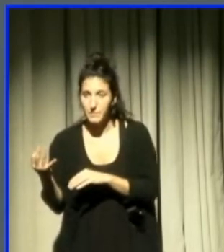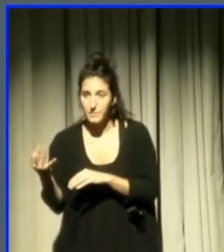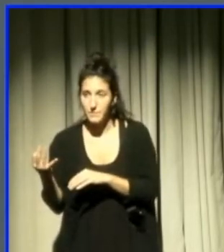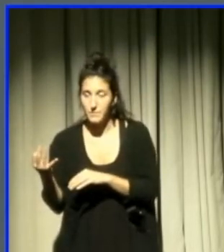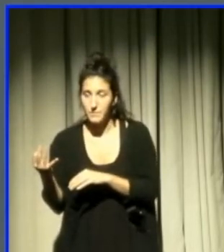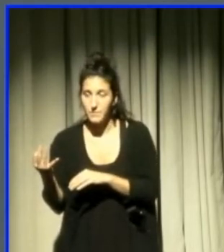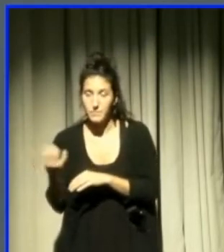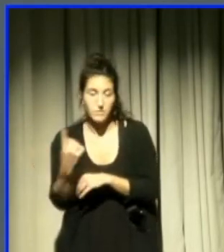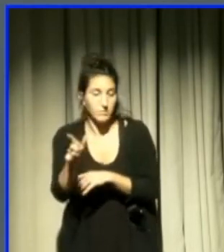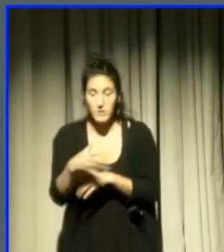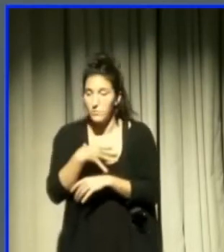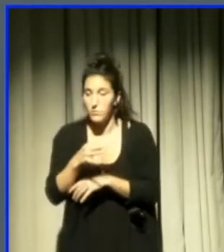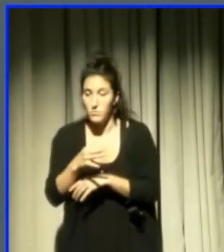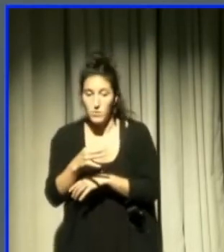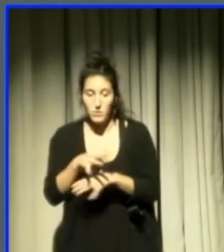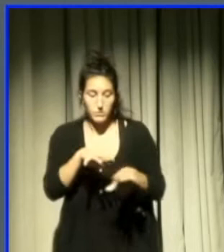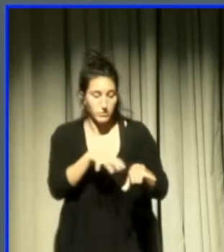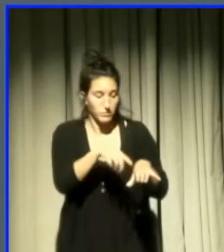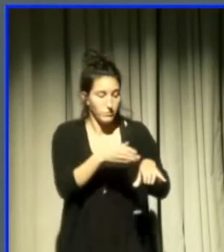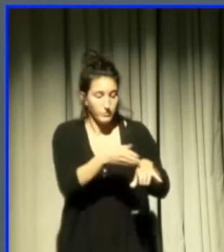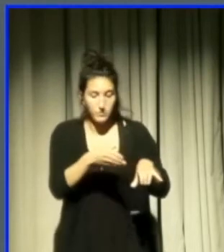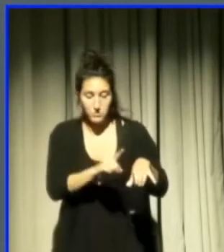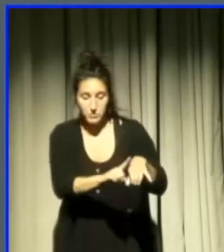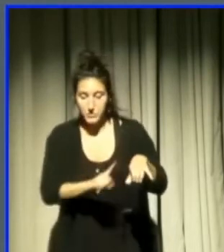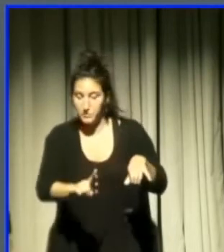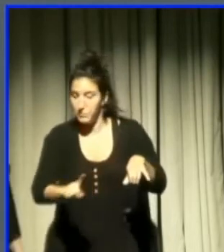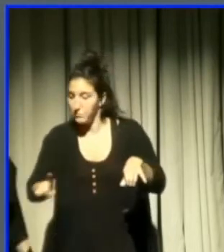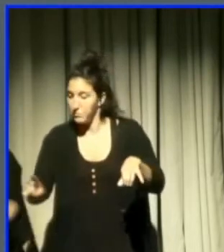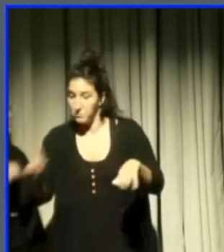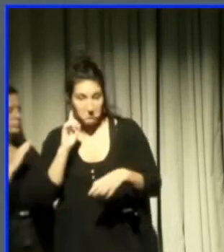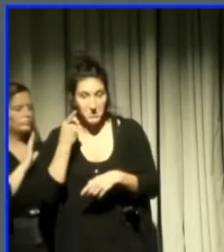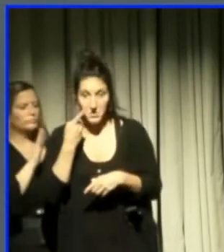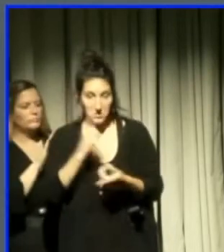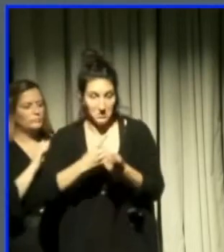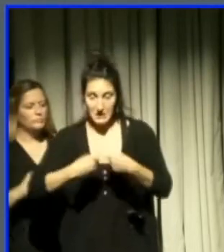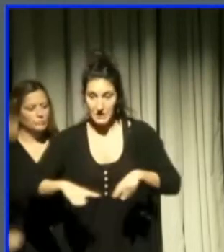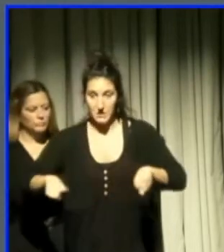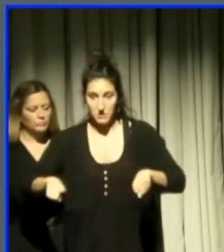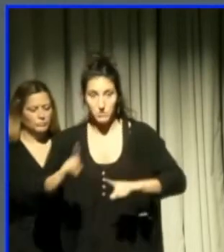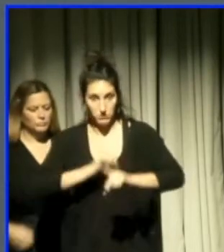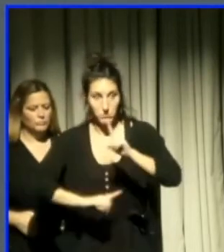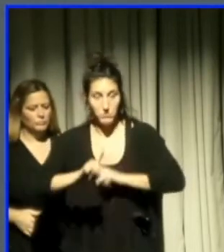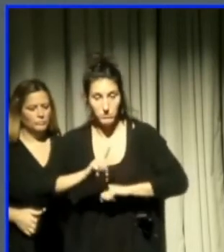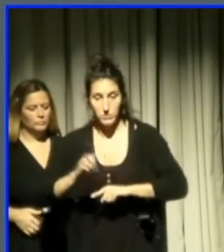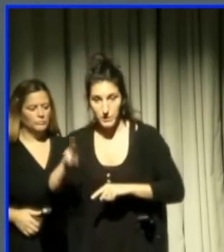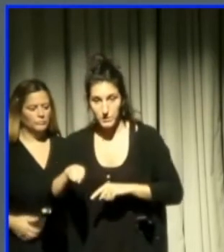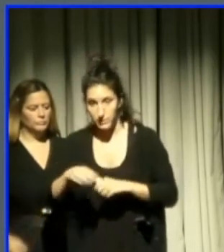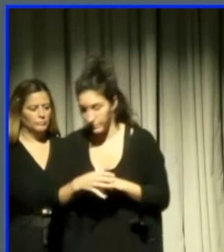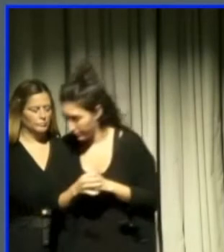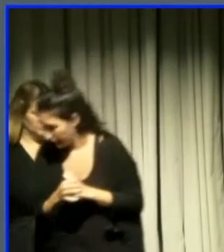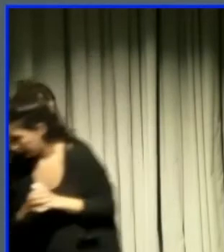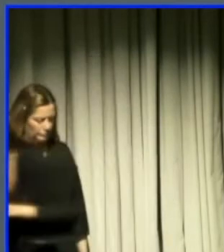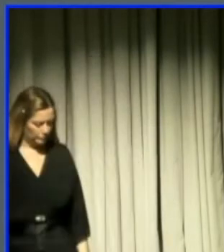in terms of again, visual diversity. Sorry, oops. Here we